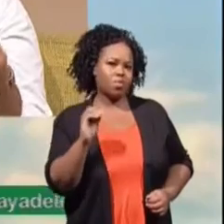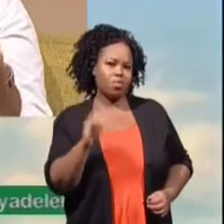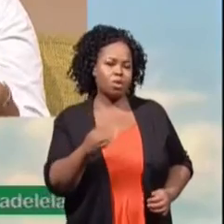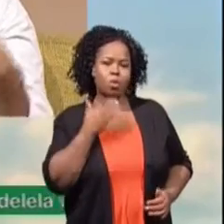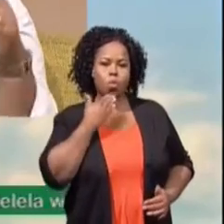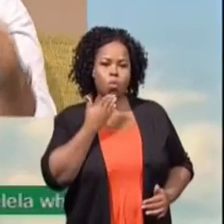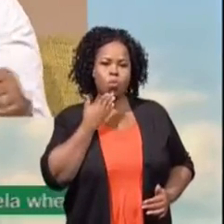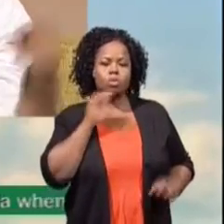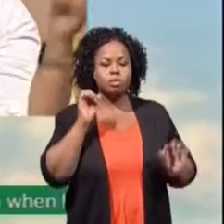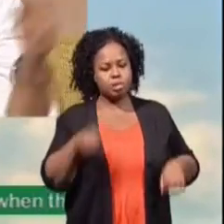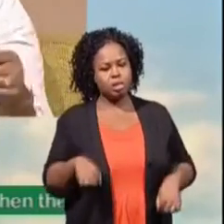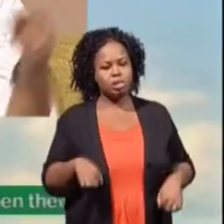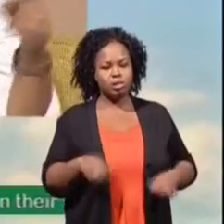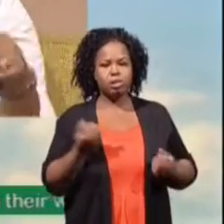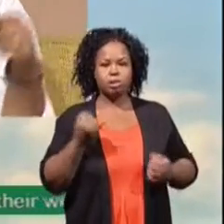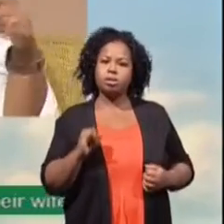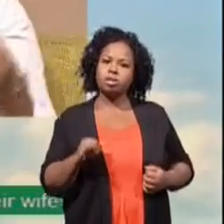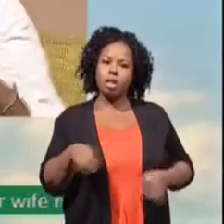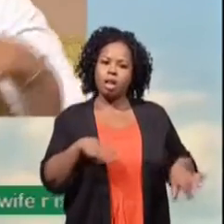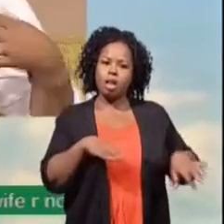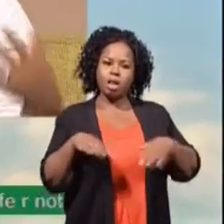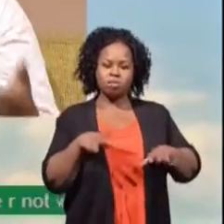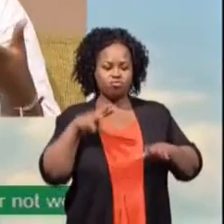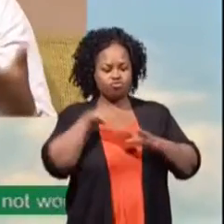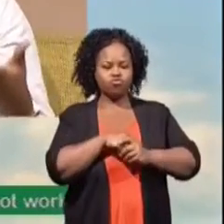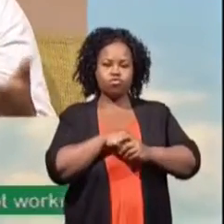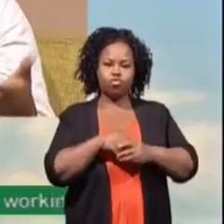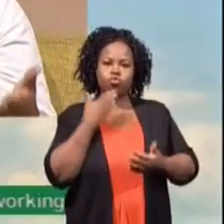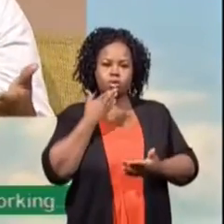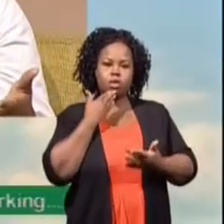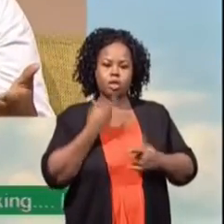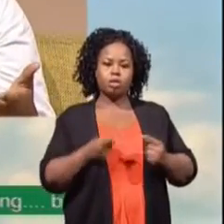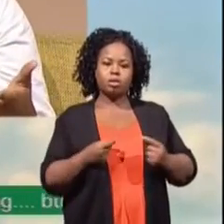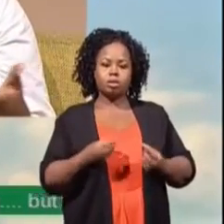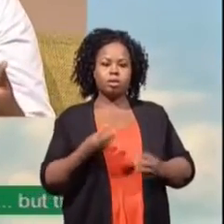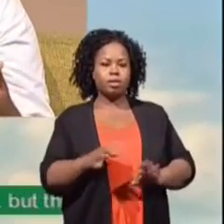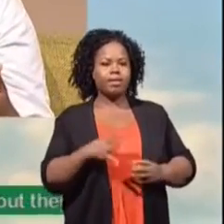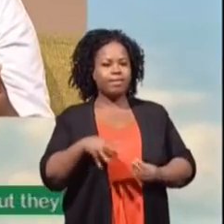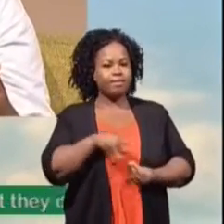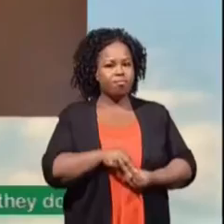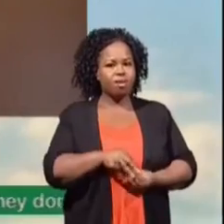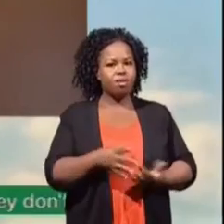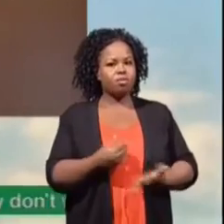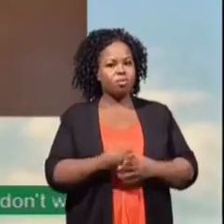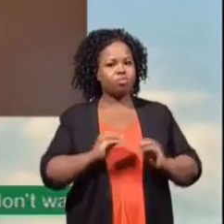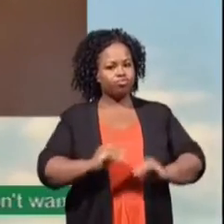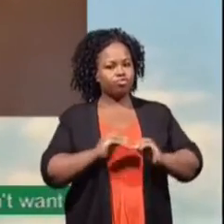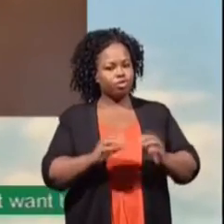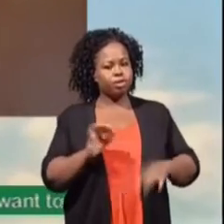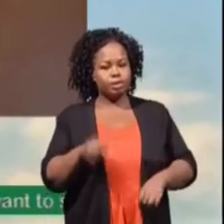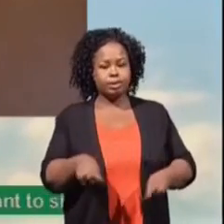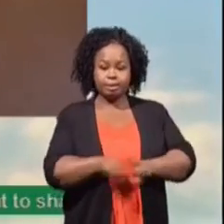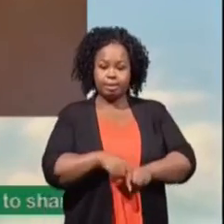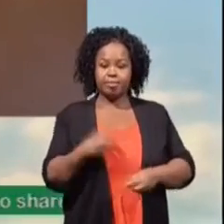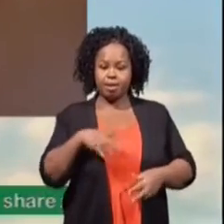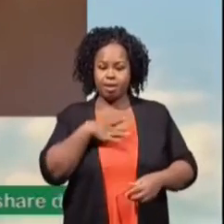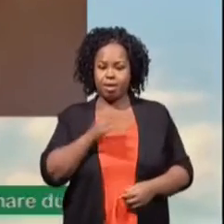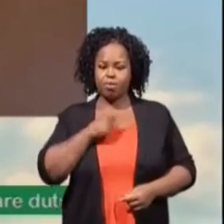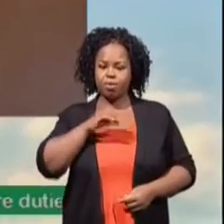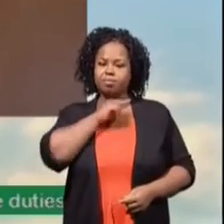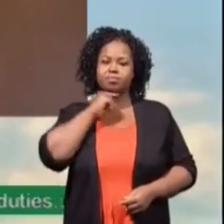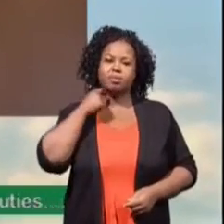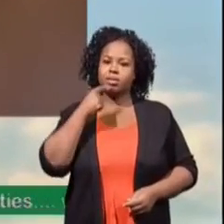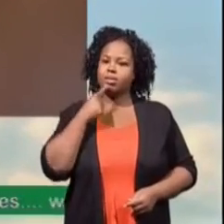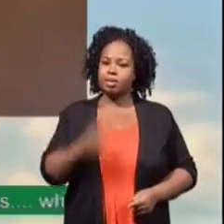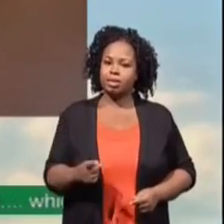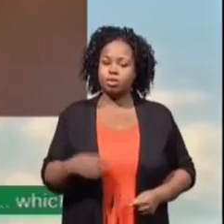men out there who are still actively involved in raising their young families. And Leonard Eternal and Dita Mufundi